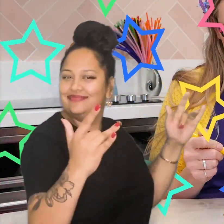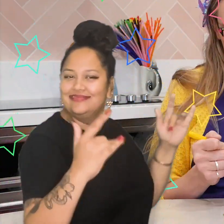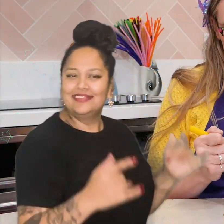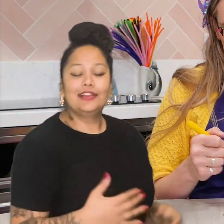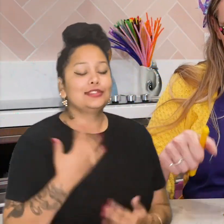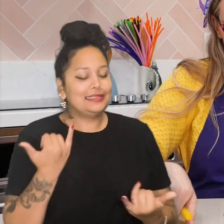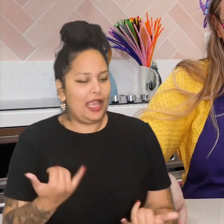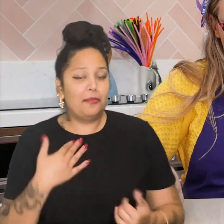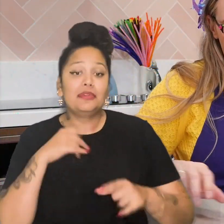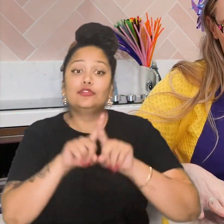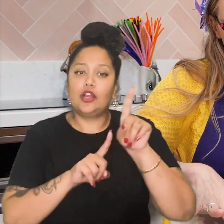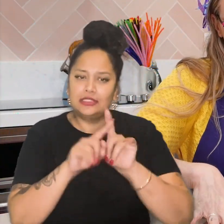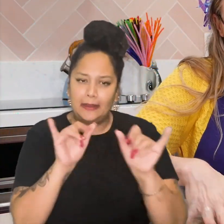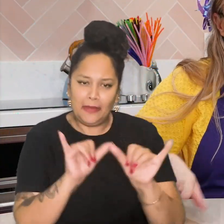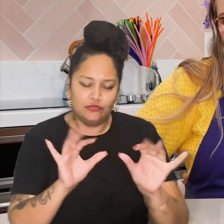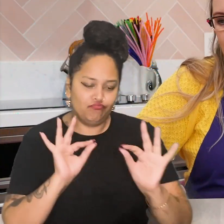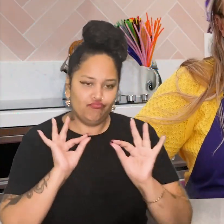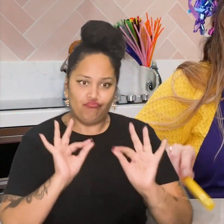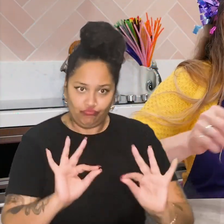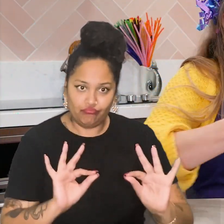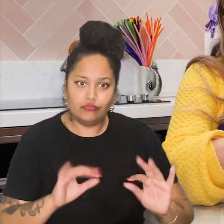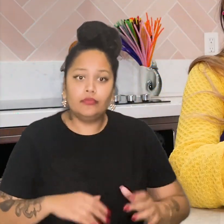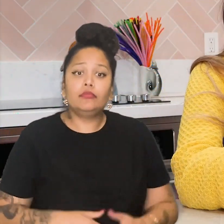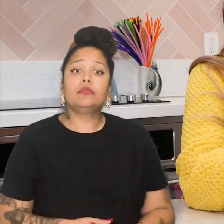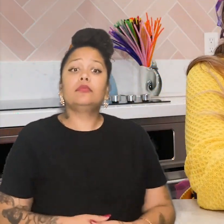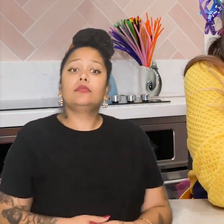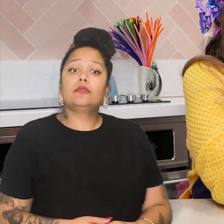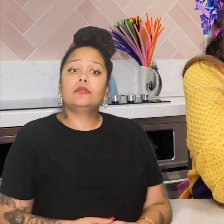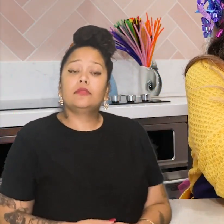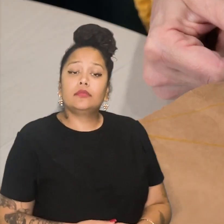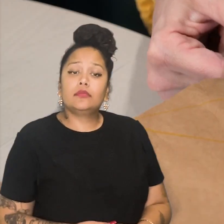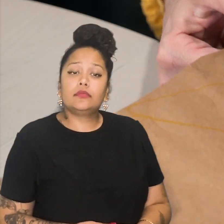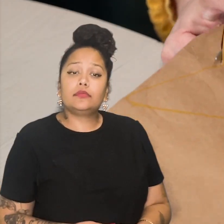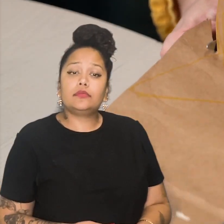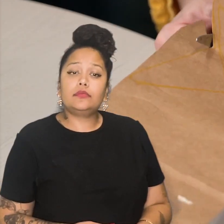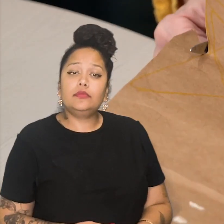Now I have my star measured out. I'm gonna cut it out.